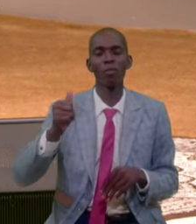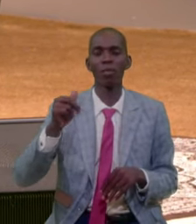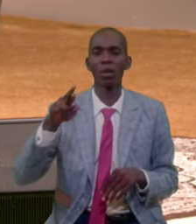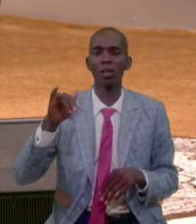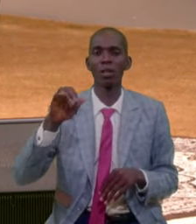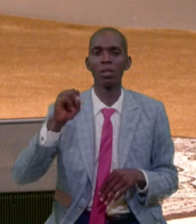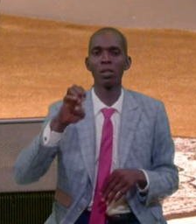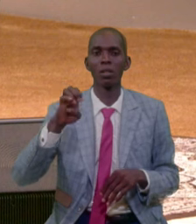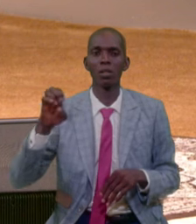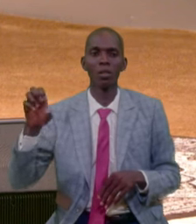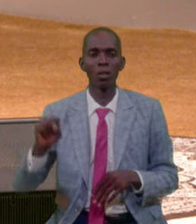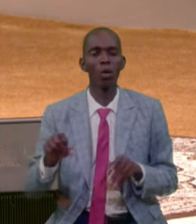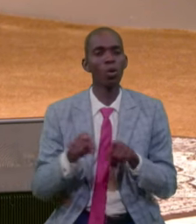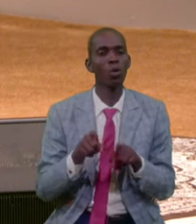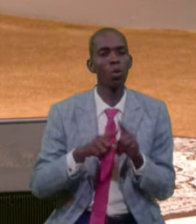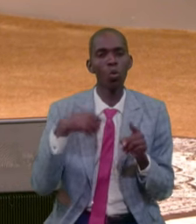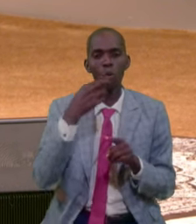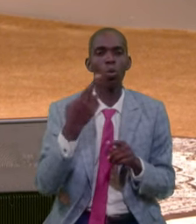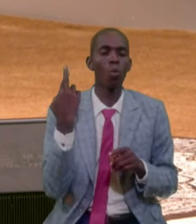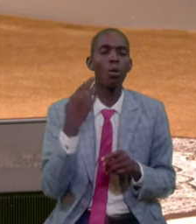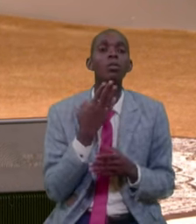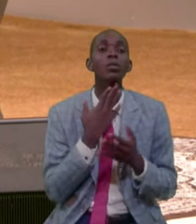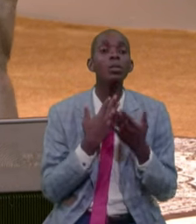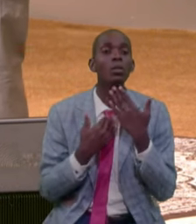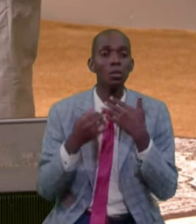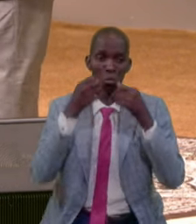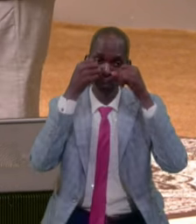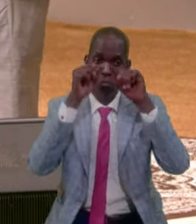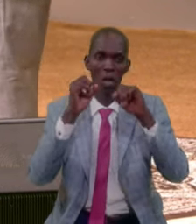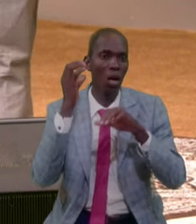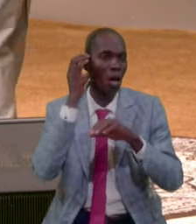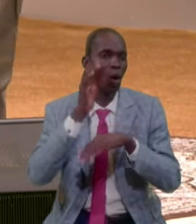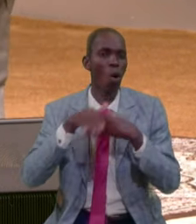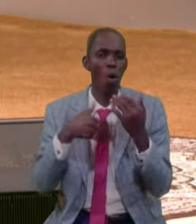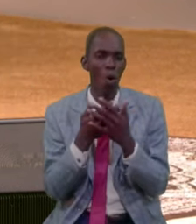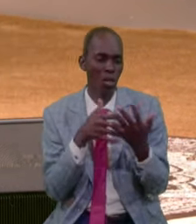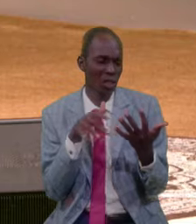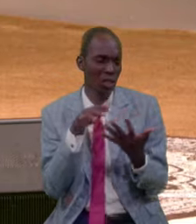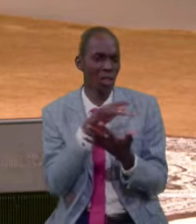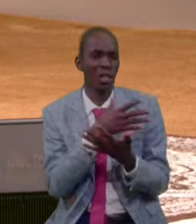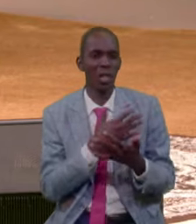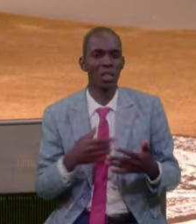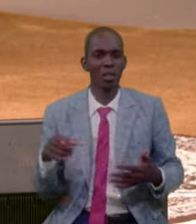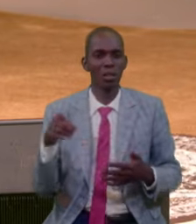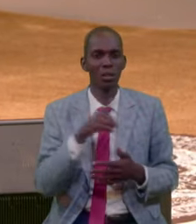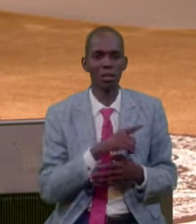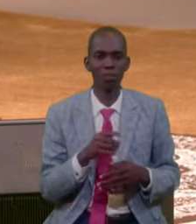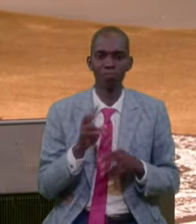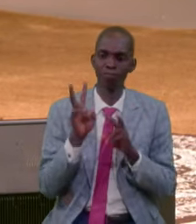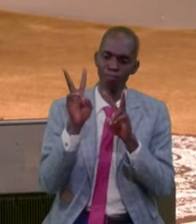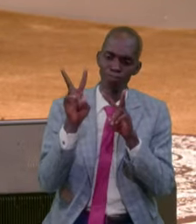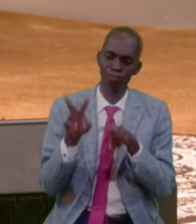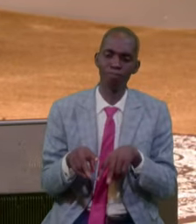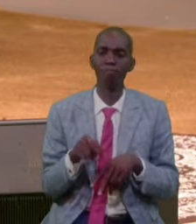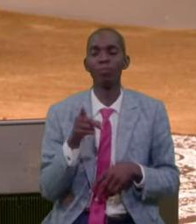things, and they derided him. He preached well, they